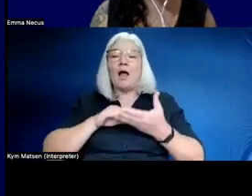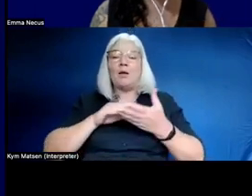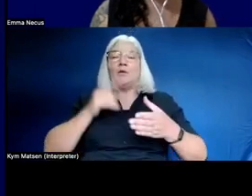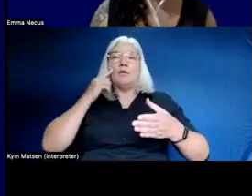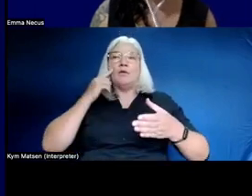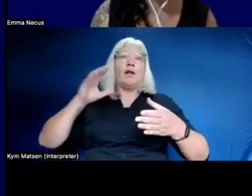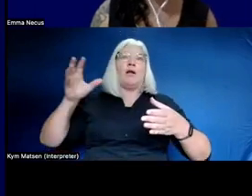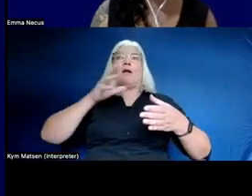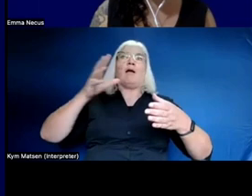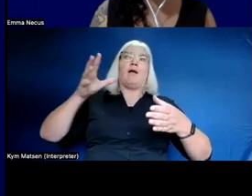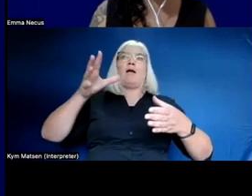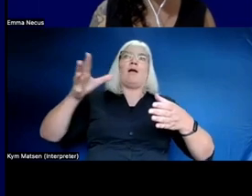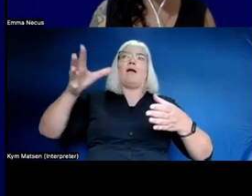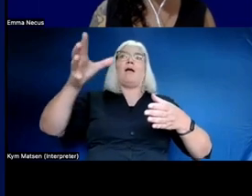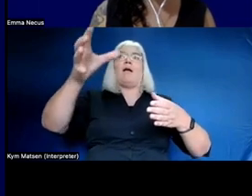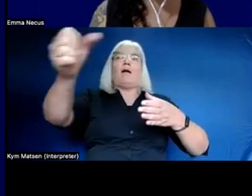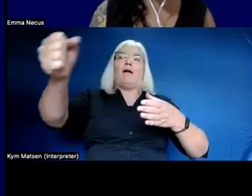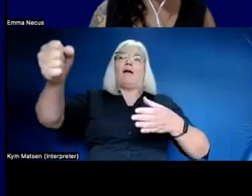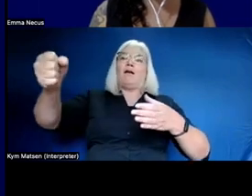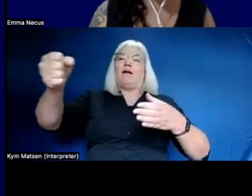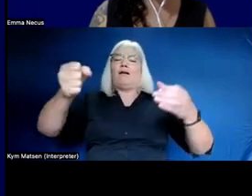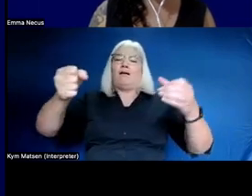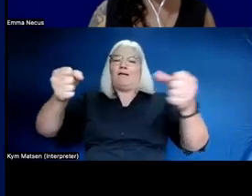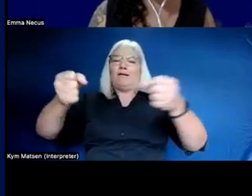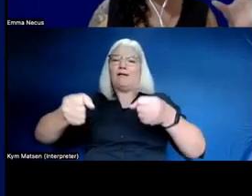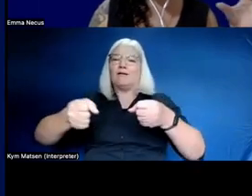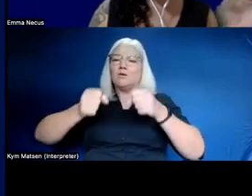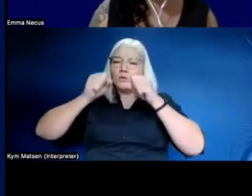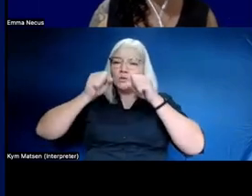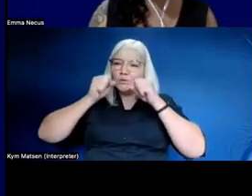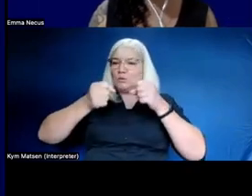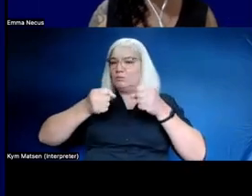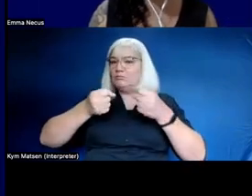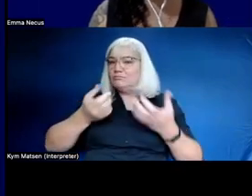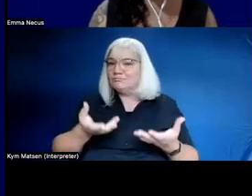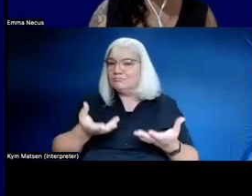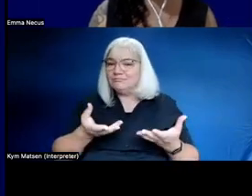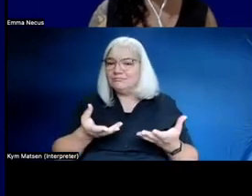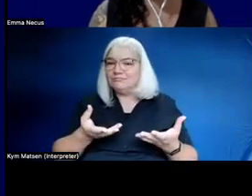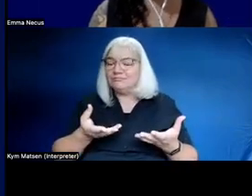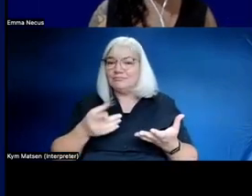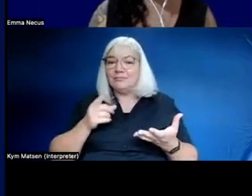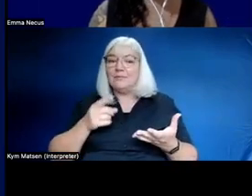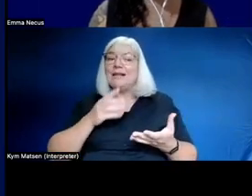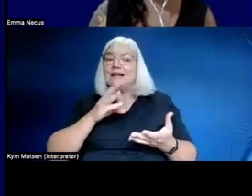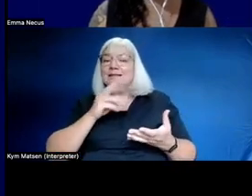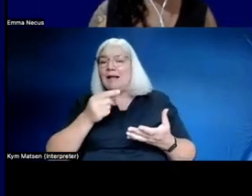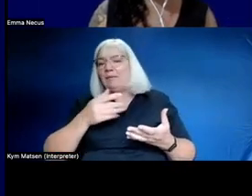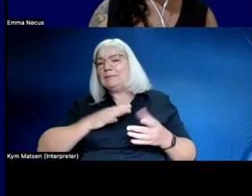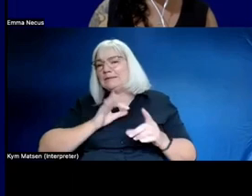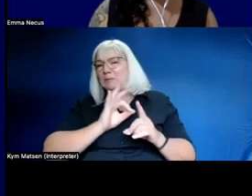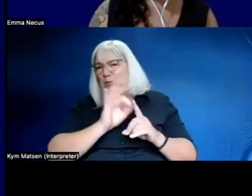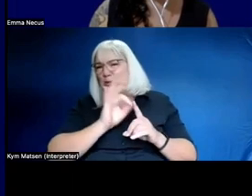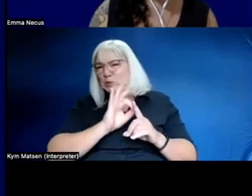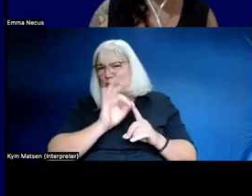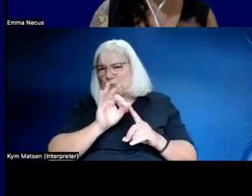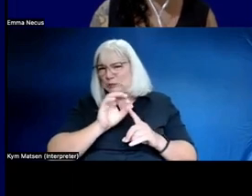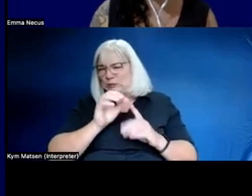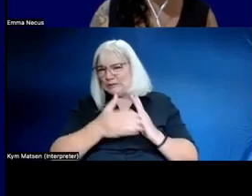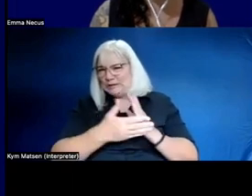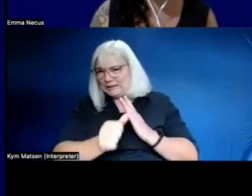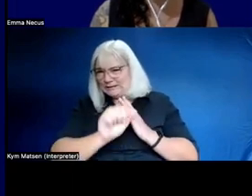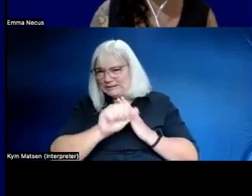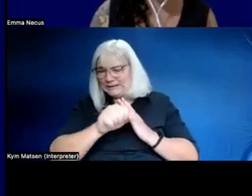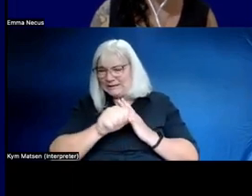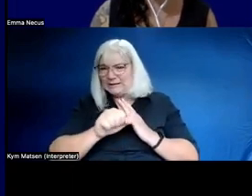easily, resulting in her taking a sip of the fluid. There's still some things to work on in this picture. We talked a lot